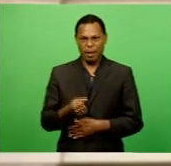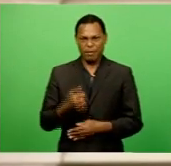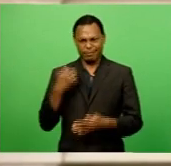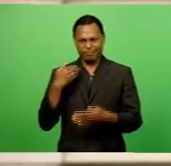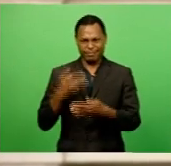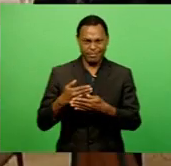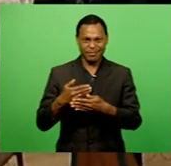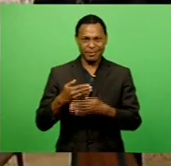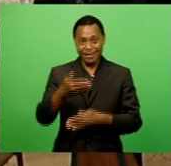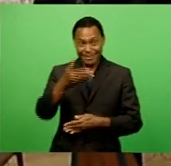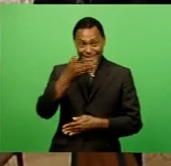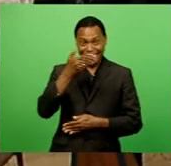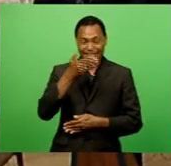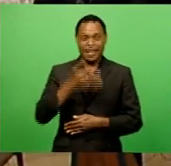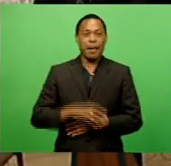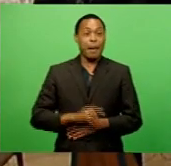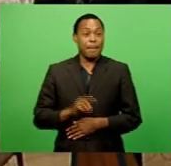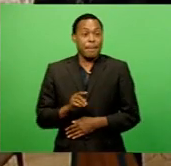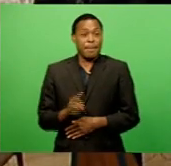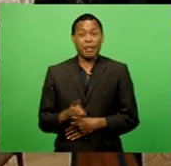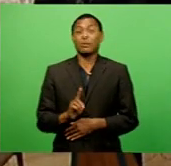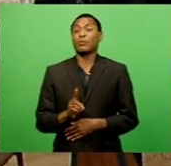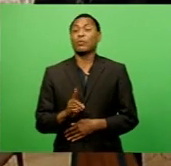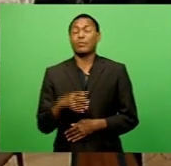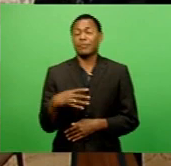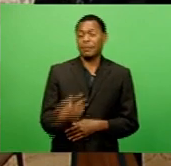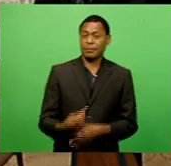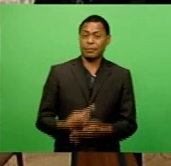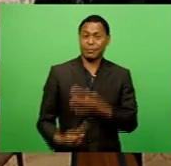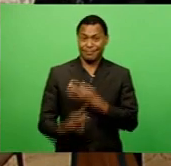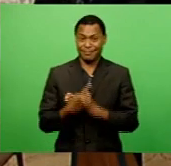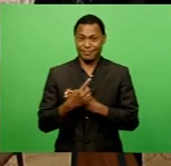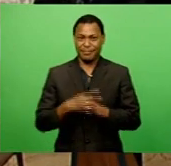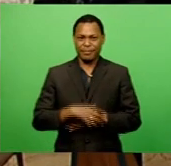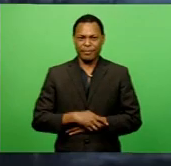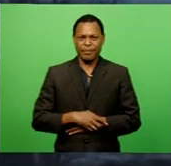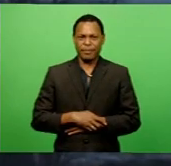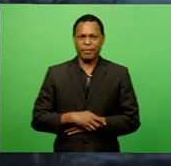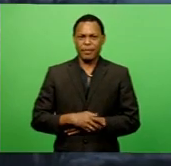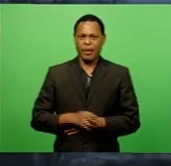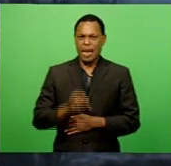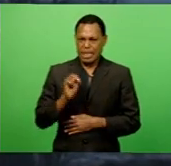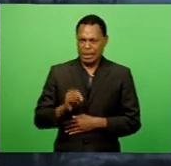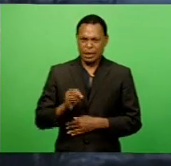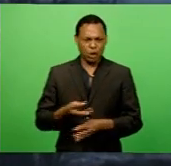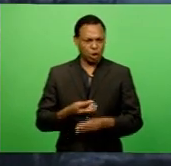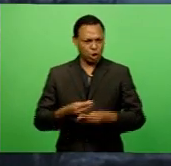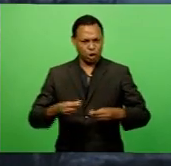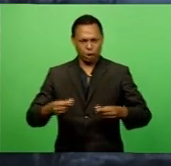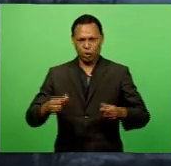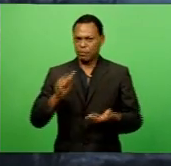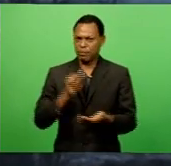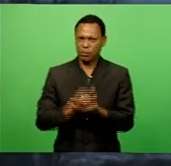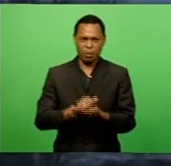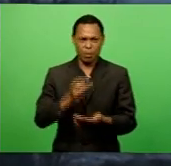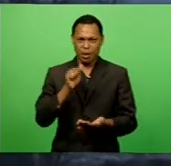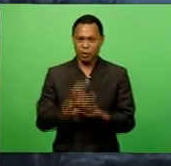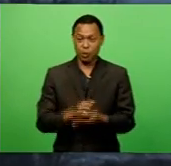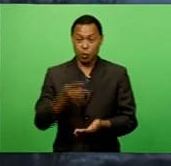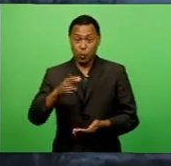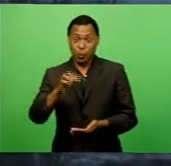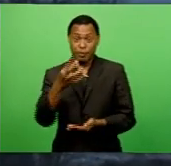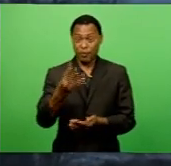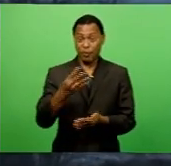turn things around. Joe Biden's inherited a health crisis not seen in decades. His first 24 hours in charge,